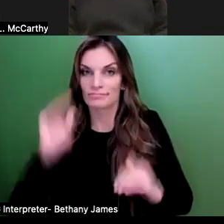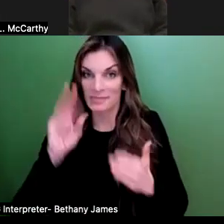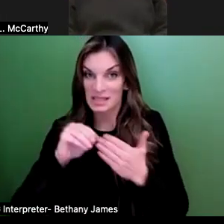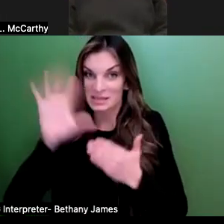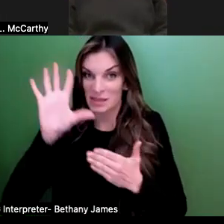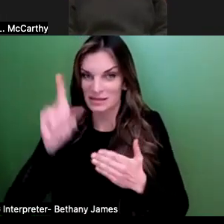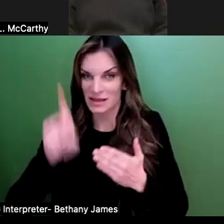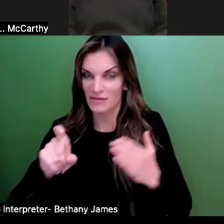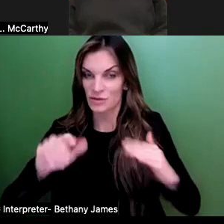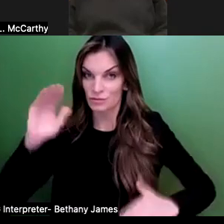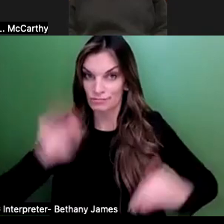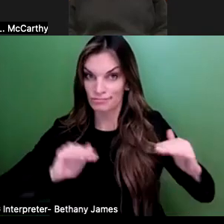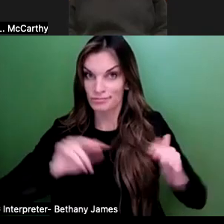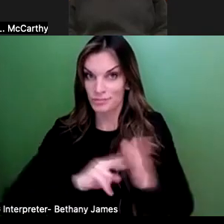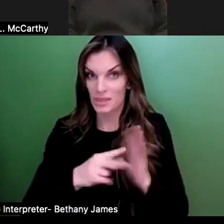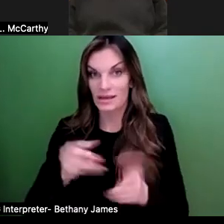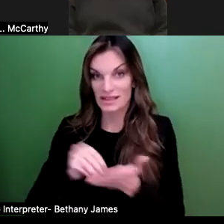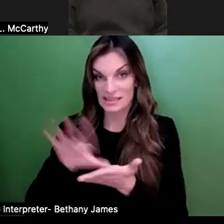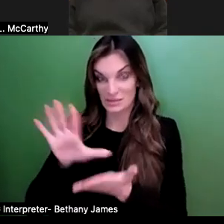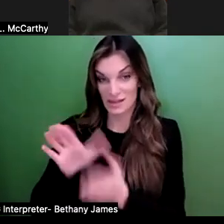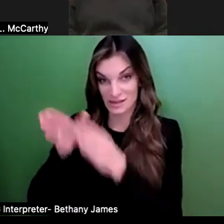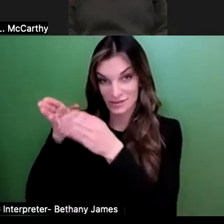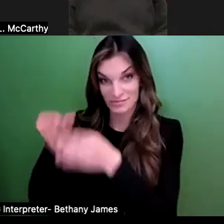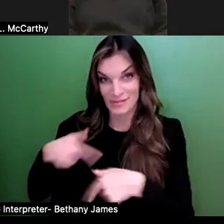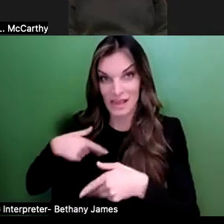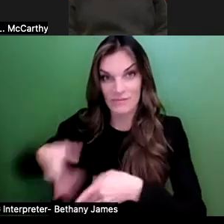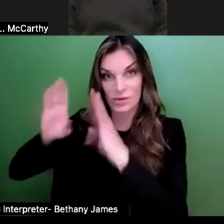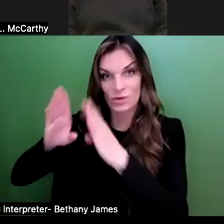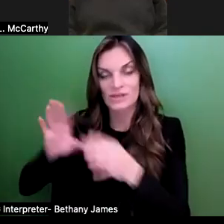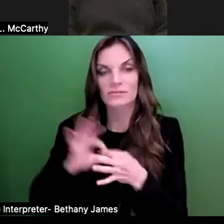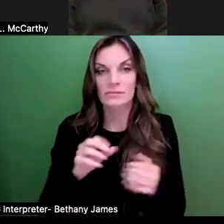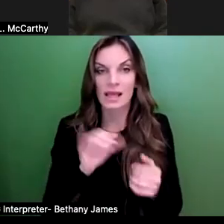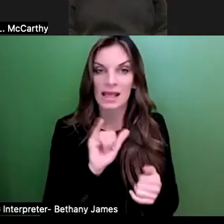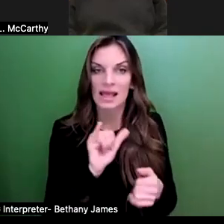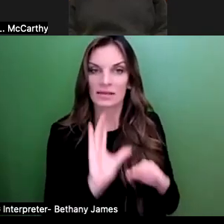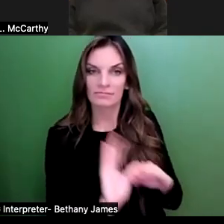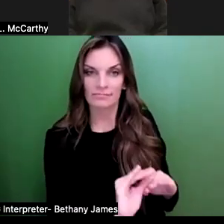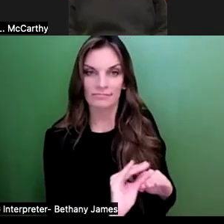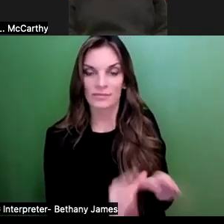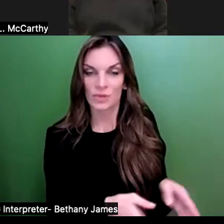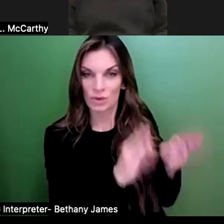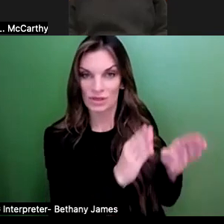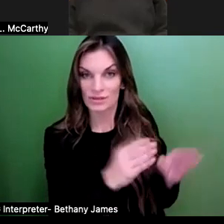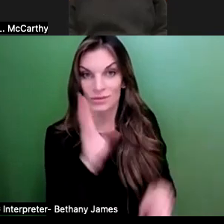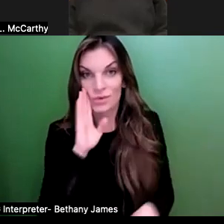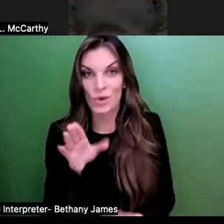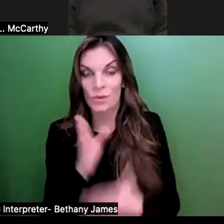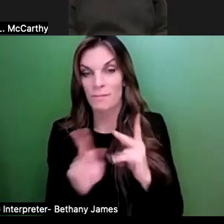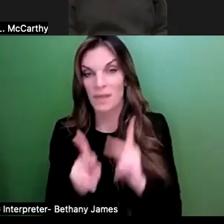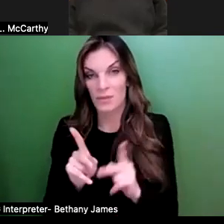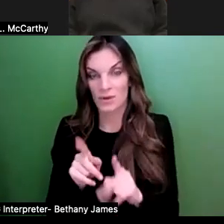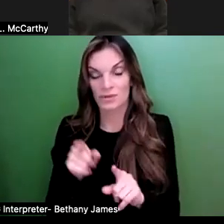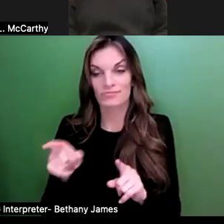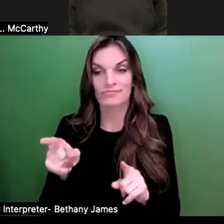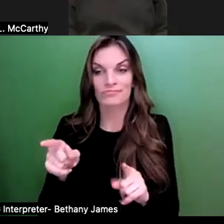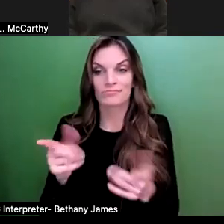a very expensive units and very inexpensive units. What we're missing is those people that are accessible for those